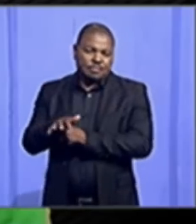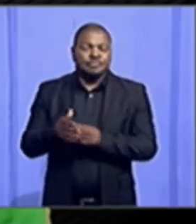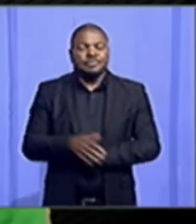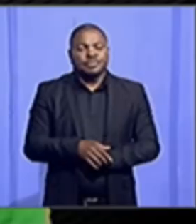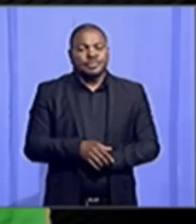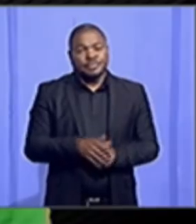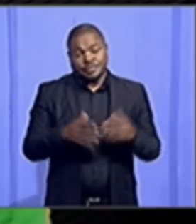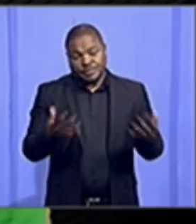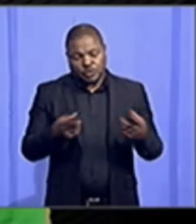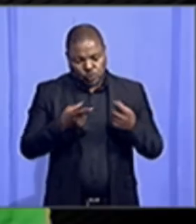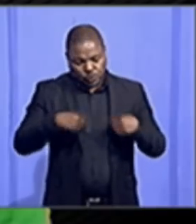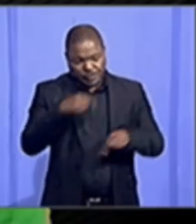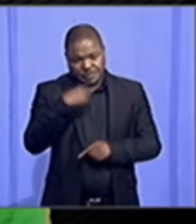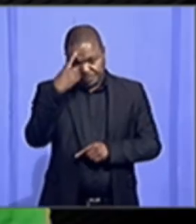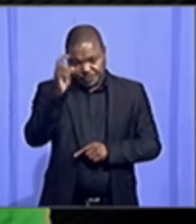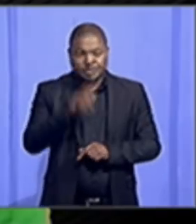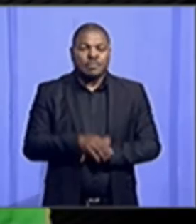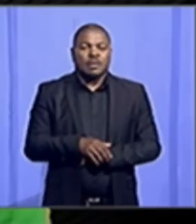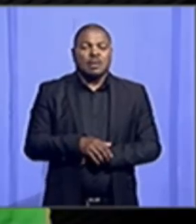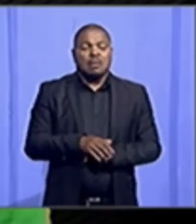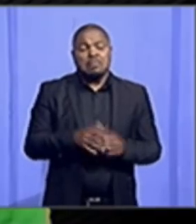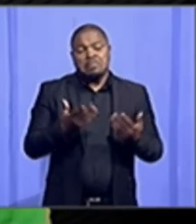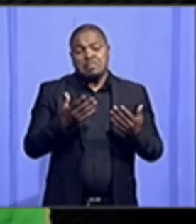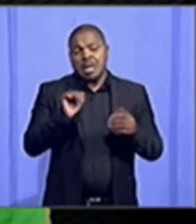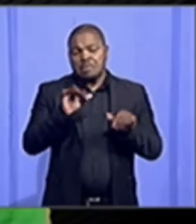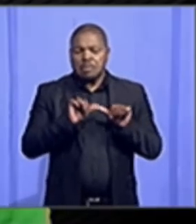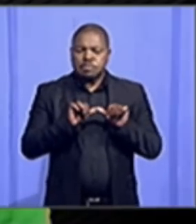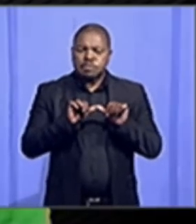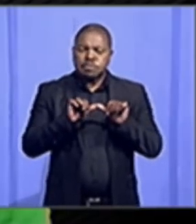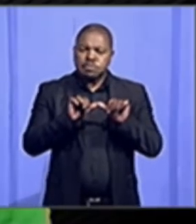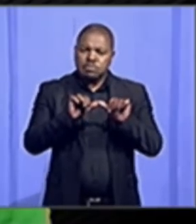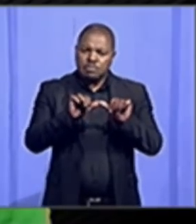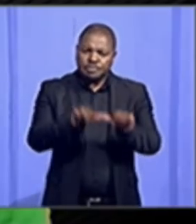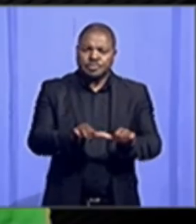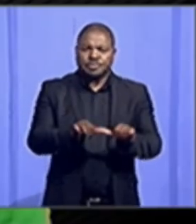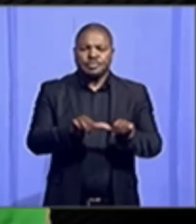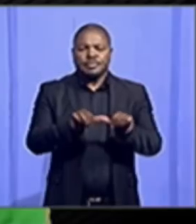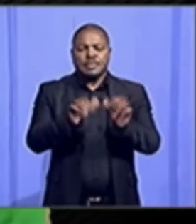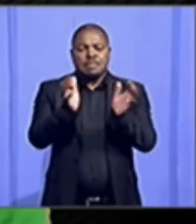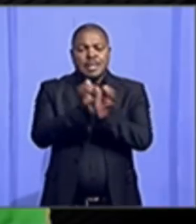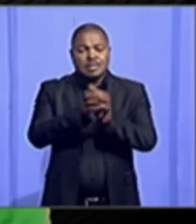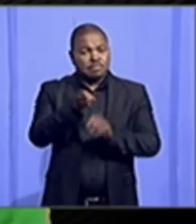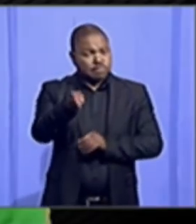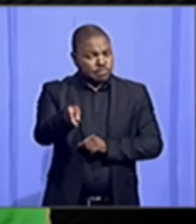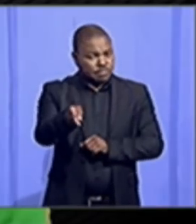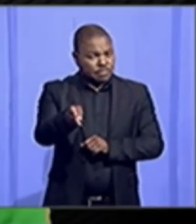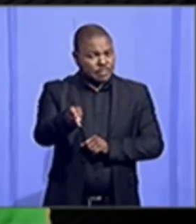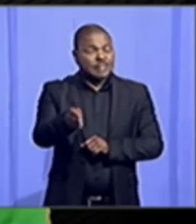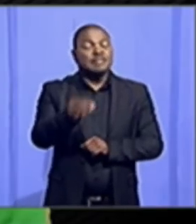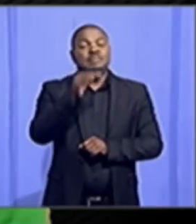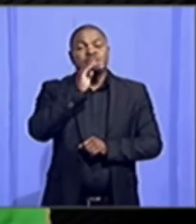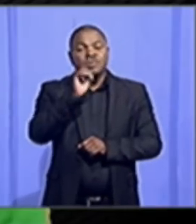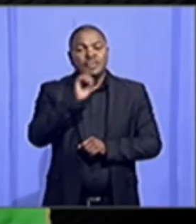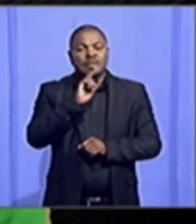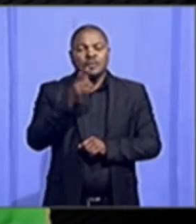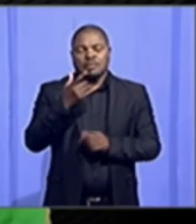with that, we believe that with the continuation of these sittings, this can only lead to a